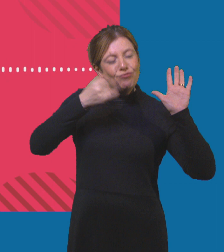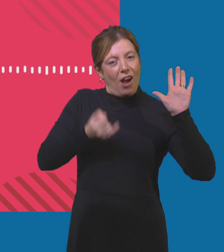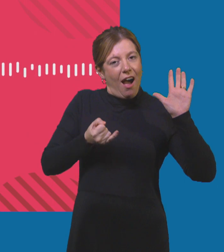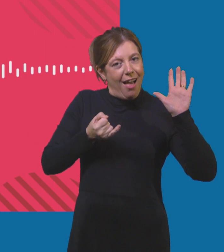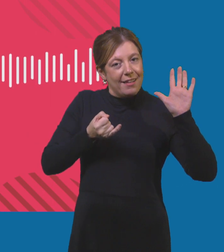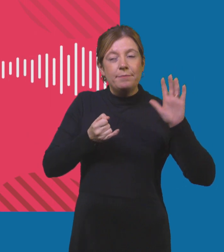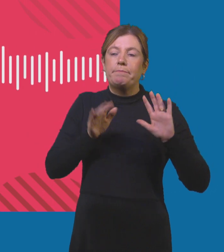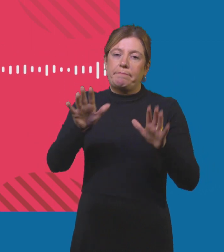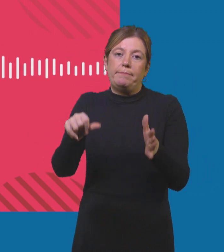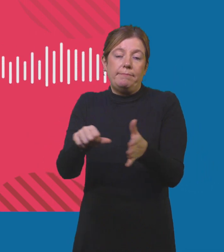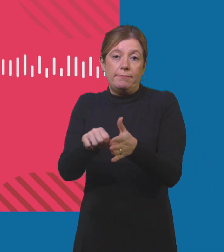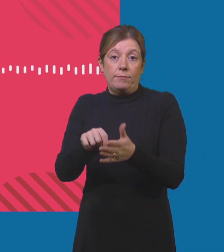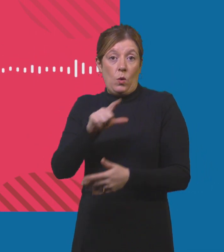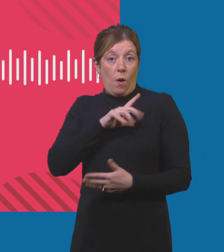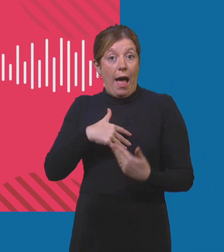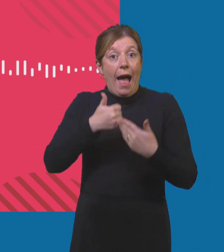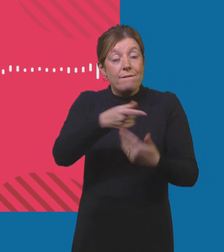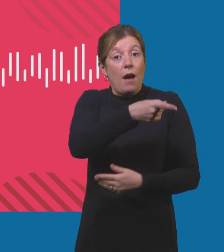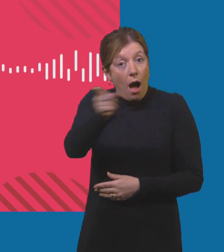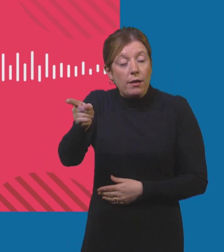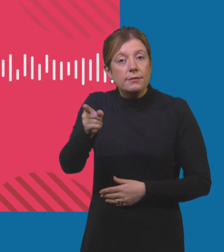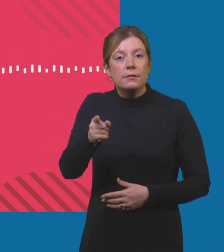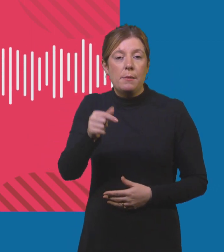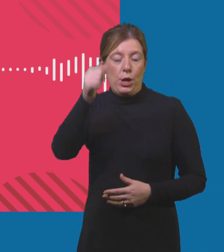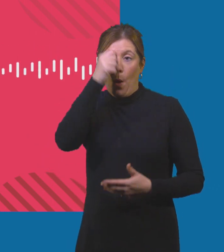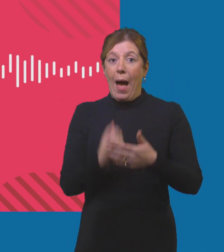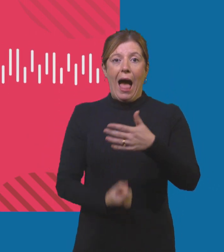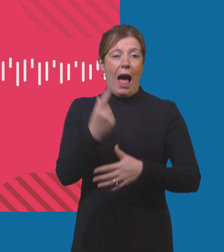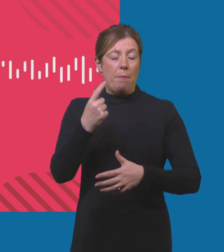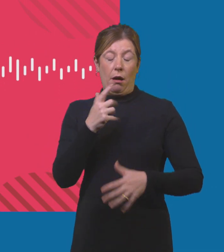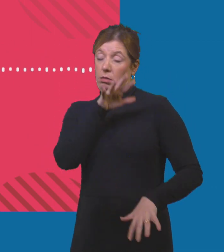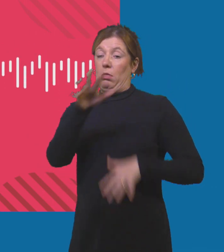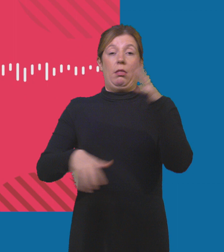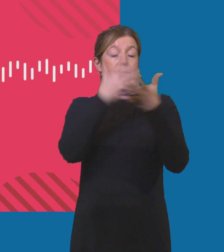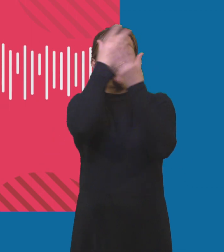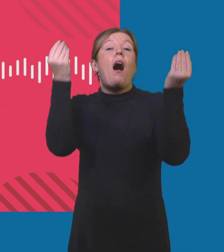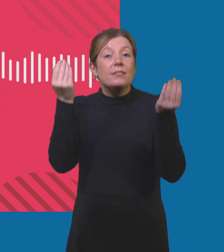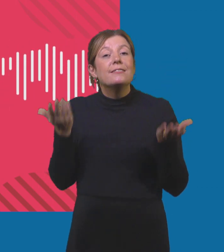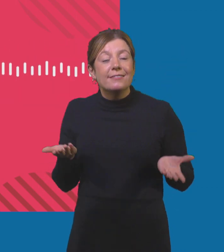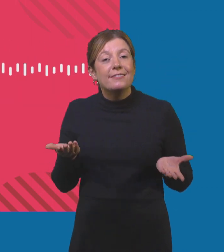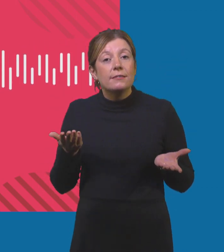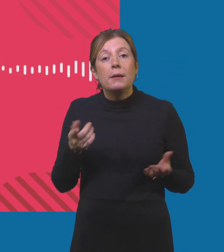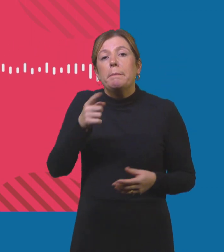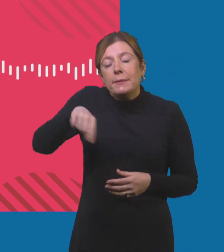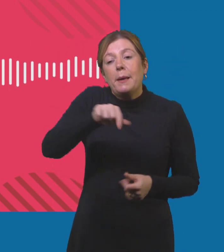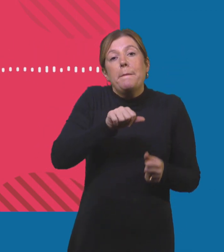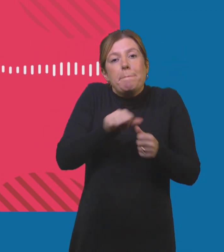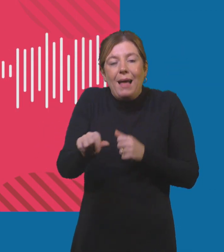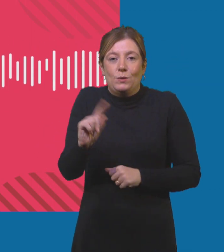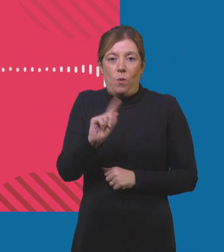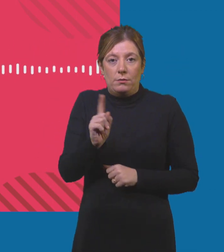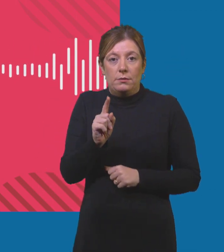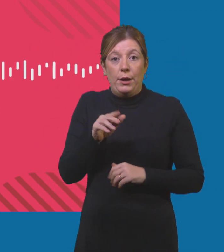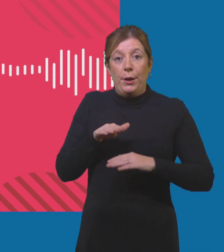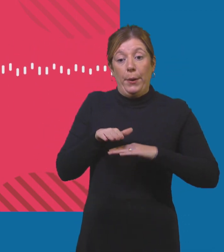the thing, it is difficult because you can give this advice, but a lot of people in the heat of the moment who aren't used to that, they will just panic. Absolutely. But if you can, so the important things to do